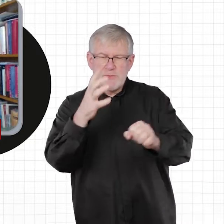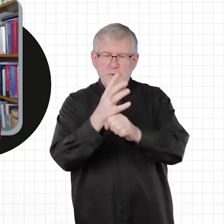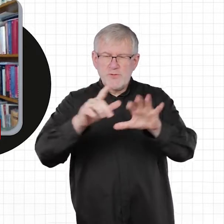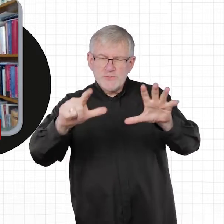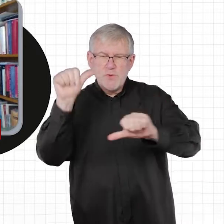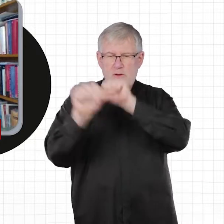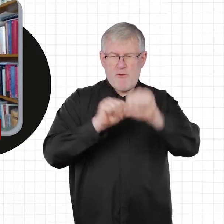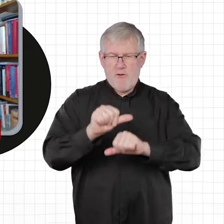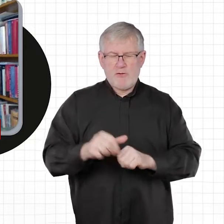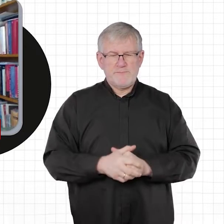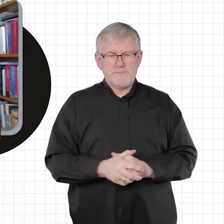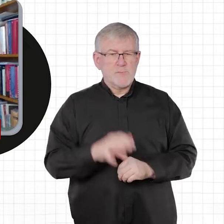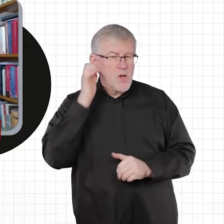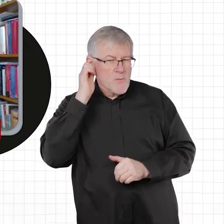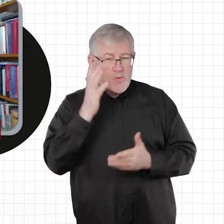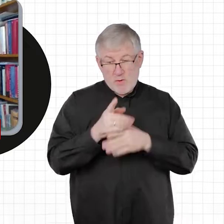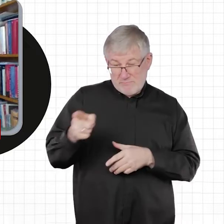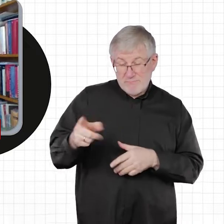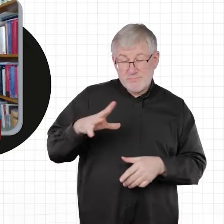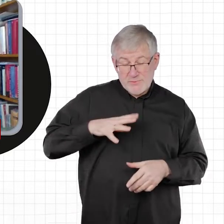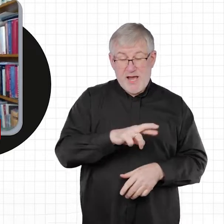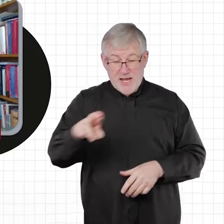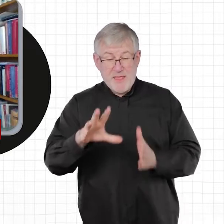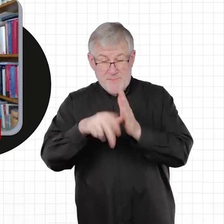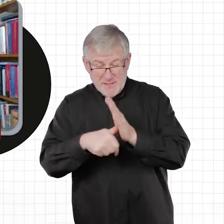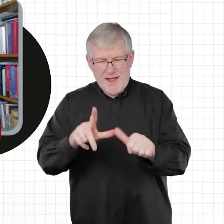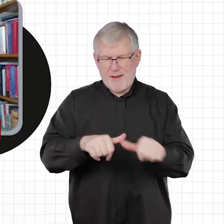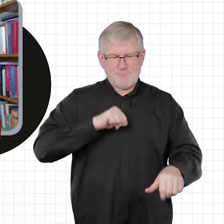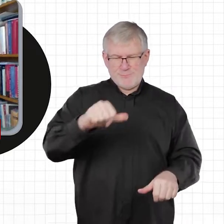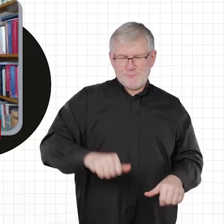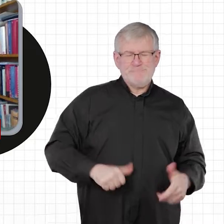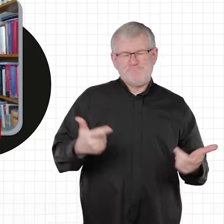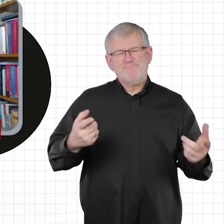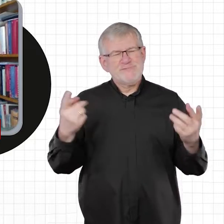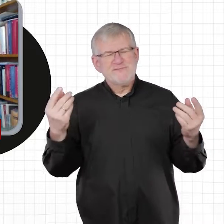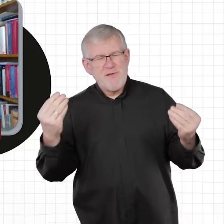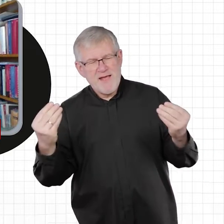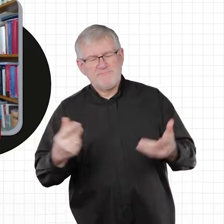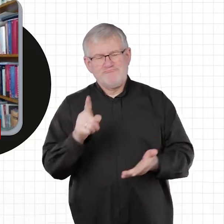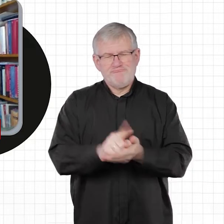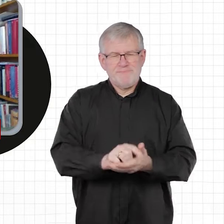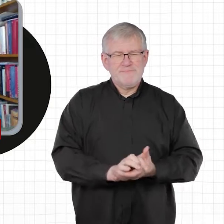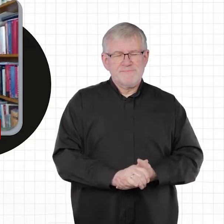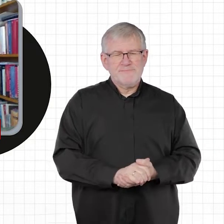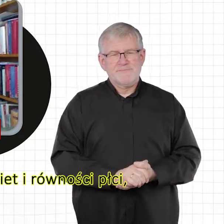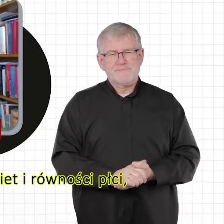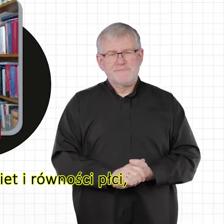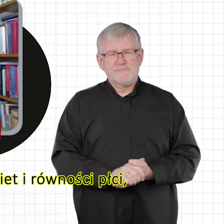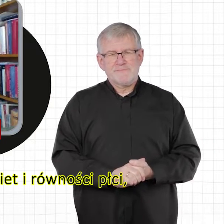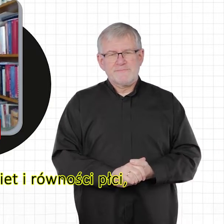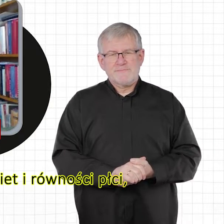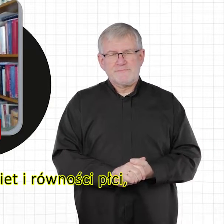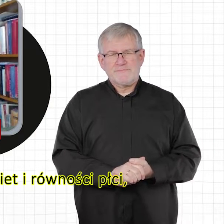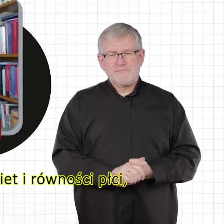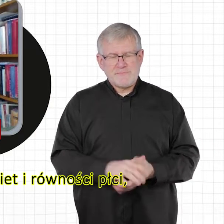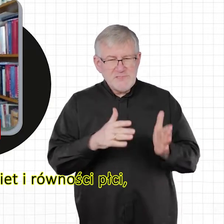year, and there are 5 out of 12 women. There have been more. There has been a 50-50 at one stage. But in